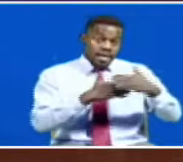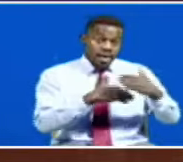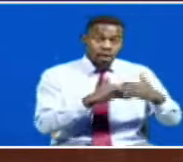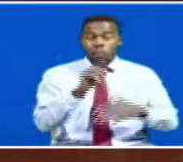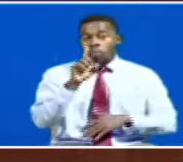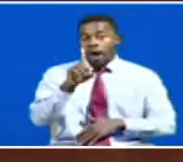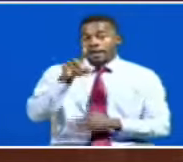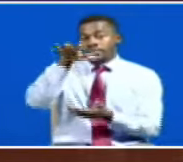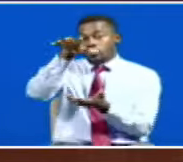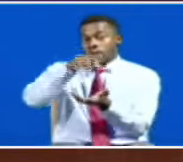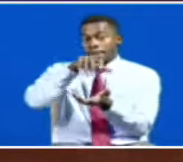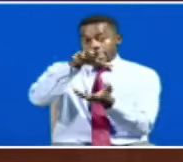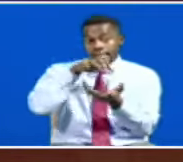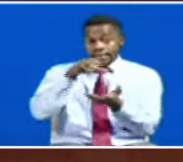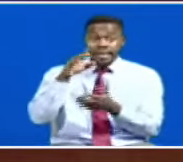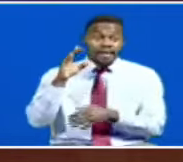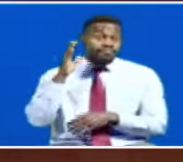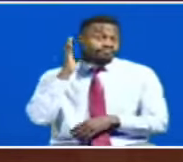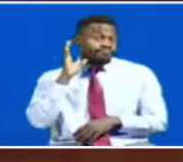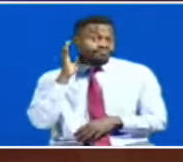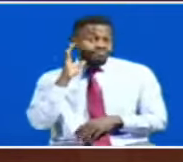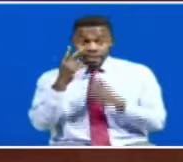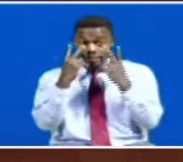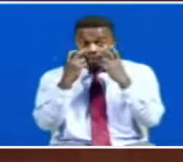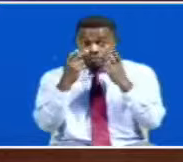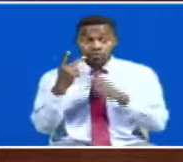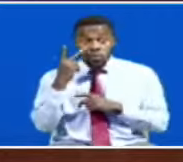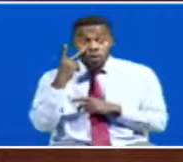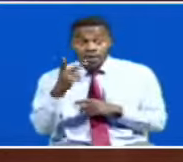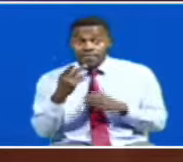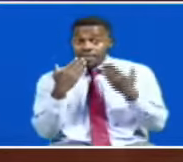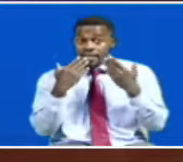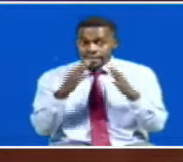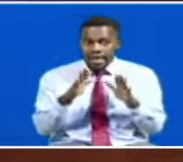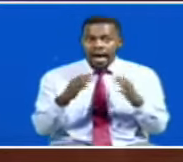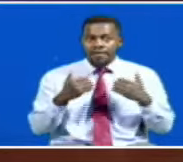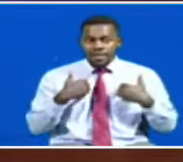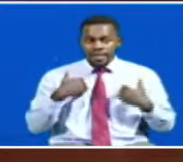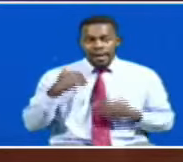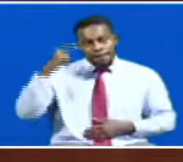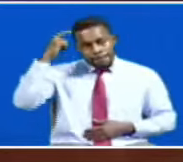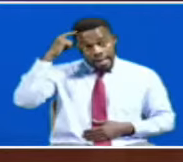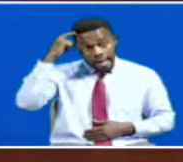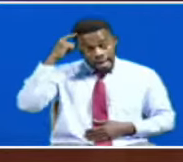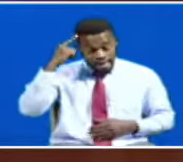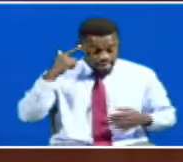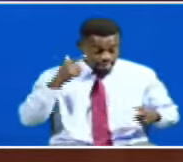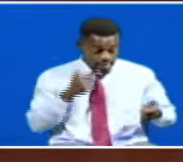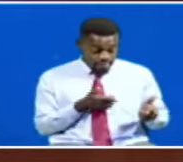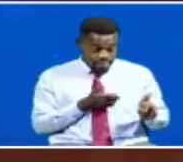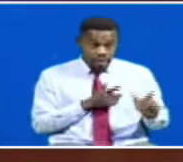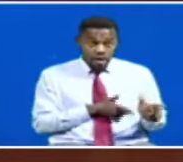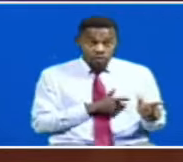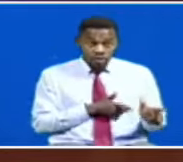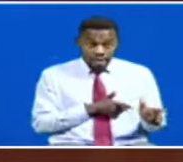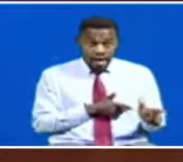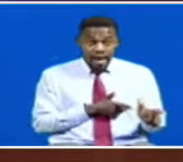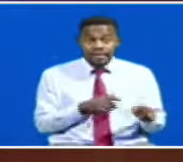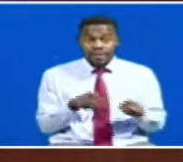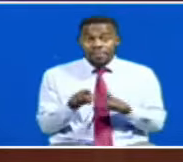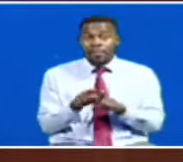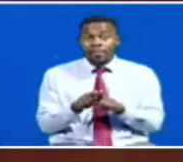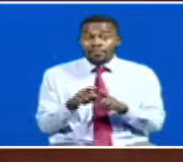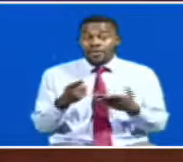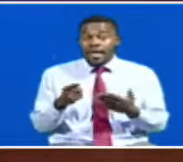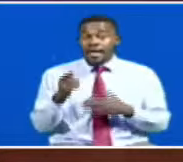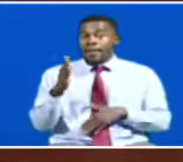suspect was seen booking the property. The suspect was wearing black jeans trousers, a black jumper, a navy blue